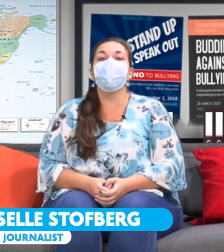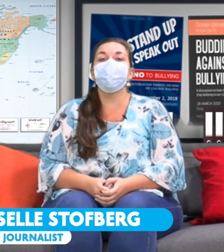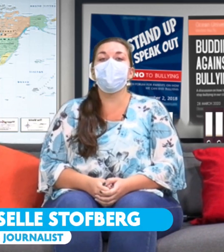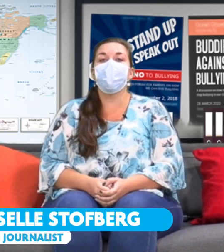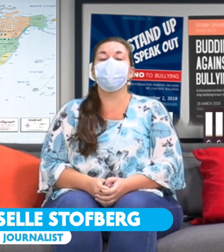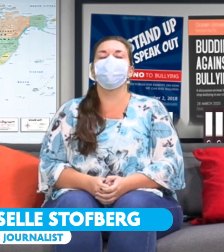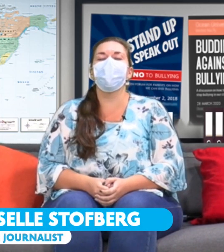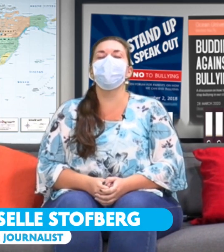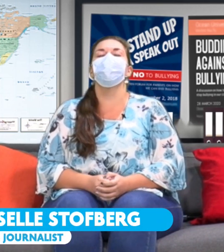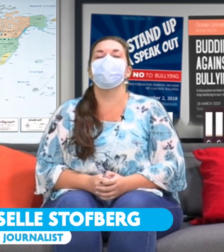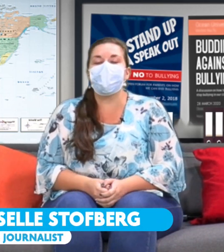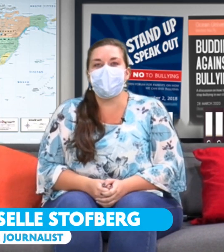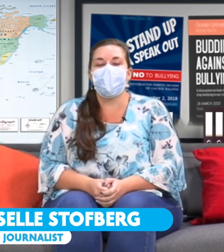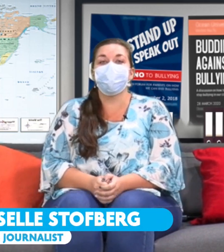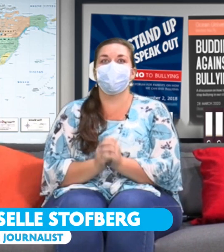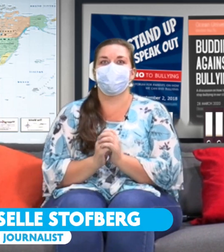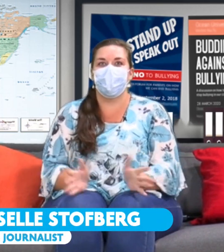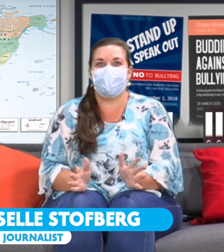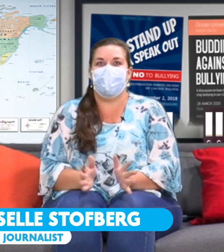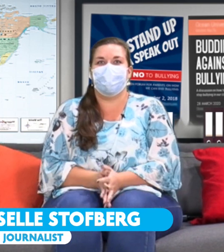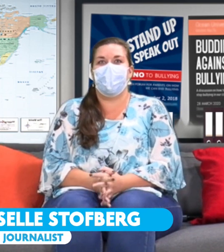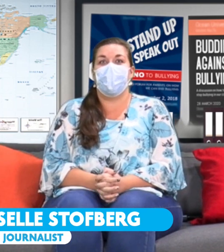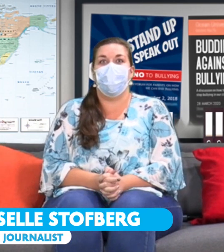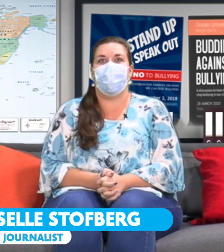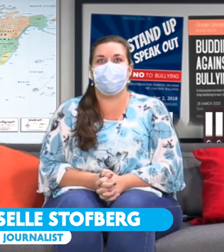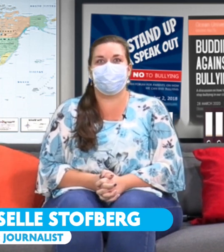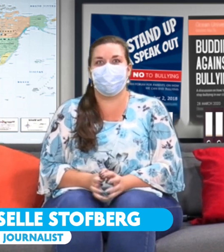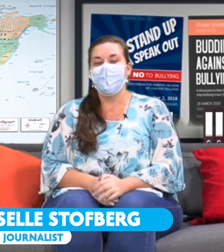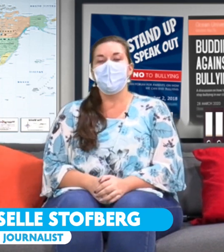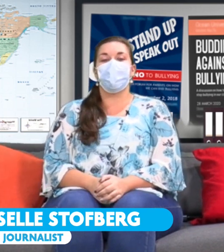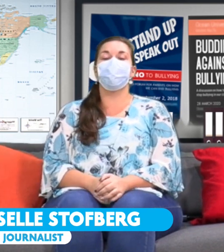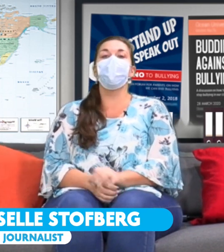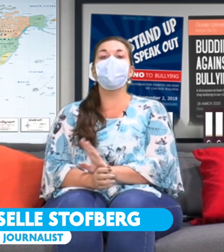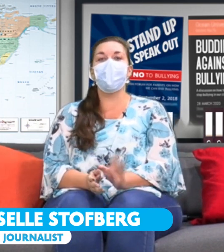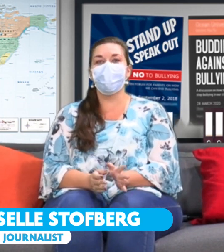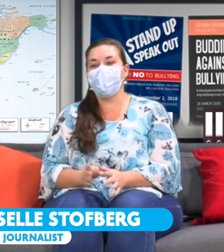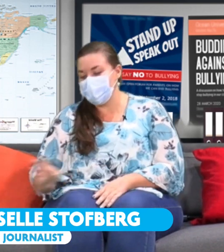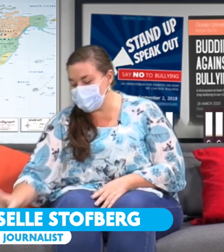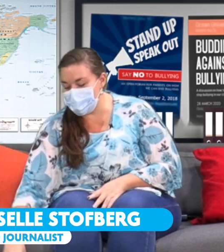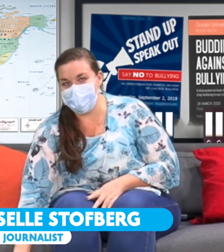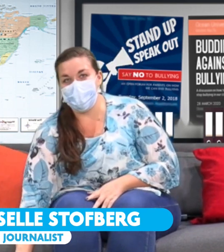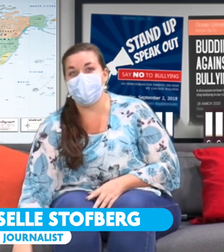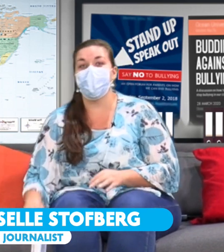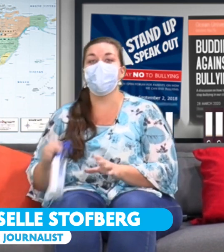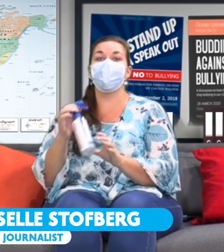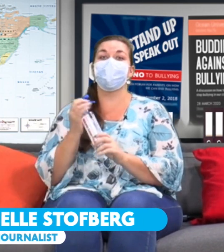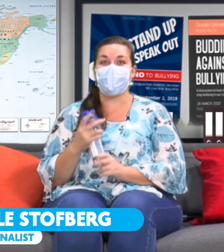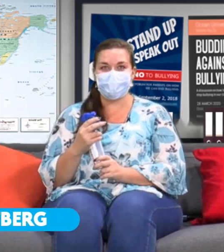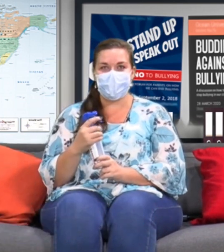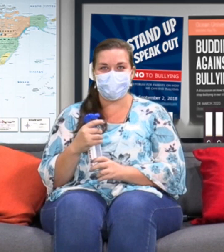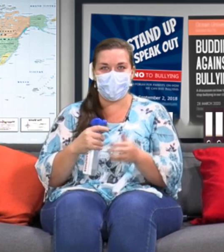are going to be learning so much. I am so excited I can burst. But before we do anything, please remember we should